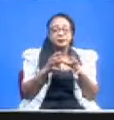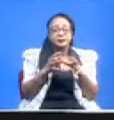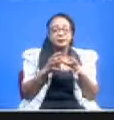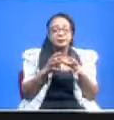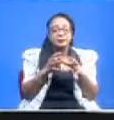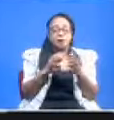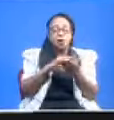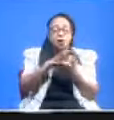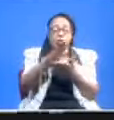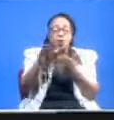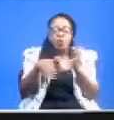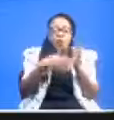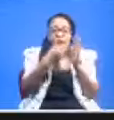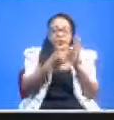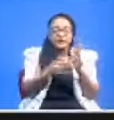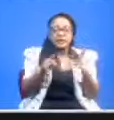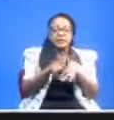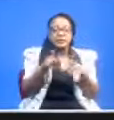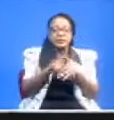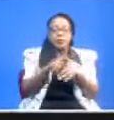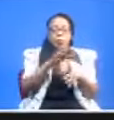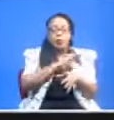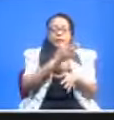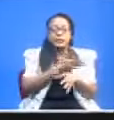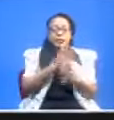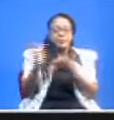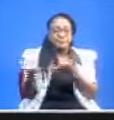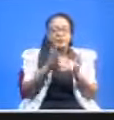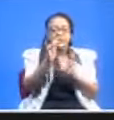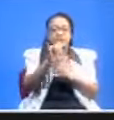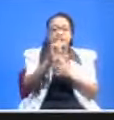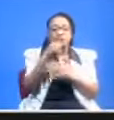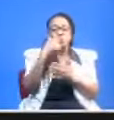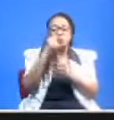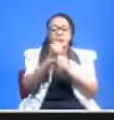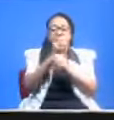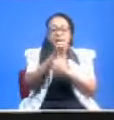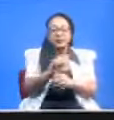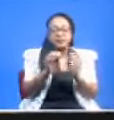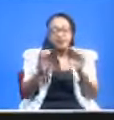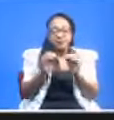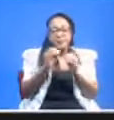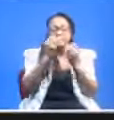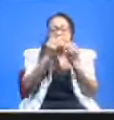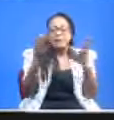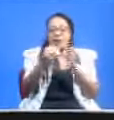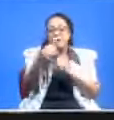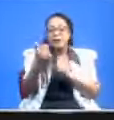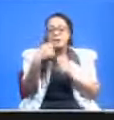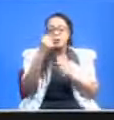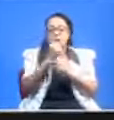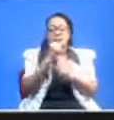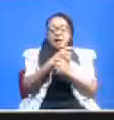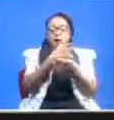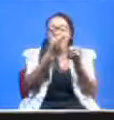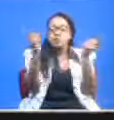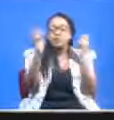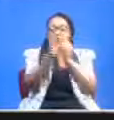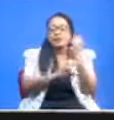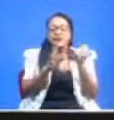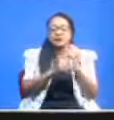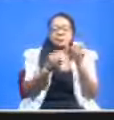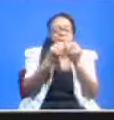All this as the authorities are yet to bring to book officers who are behind this and many other incidents across the country, which many have